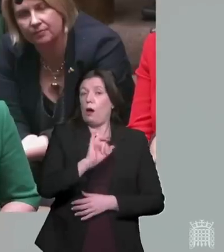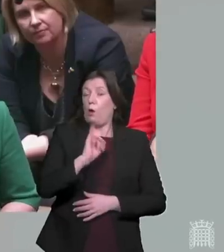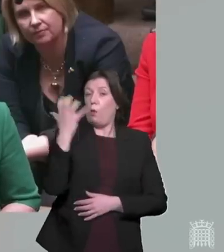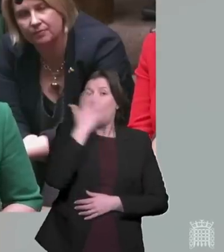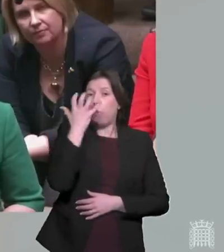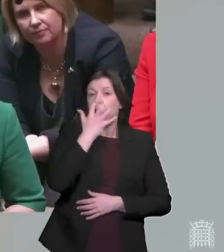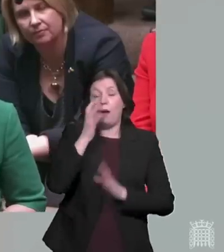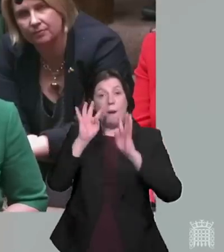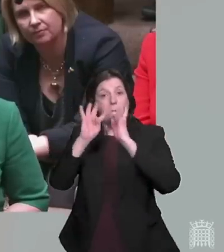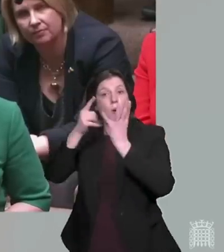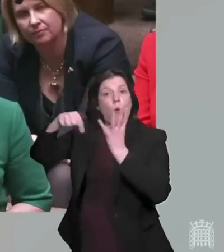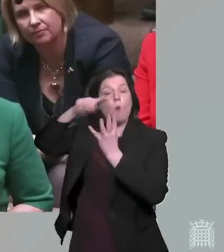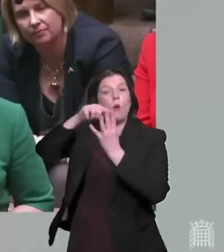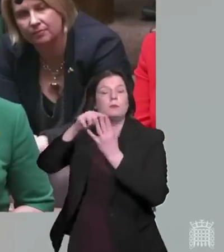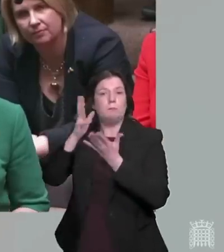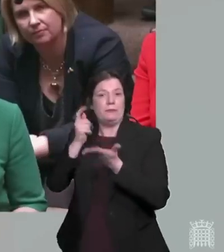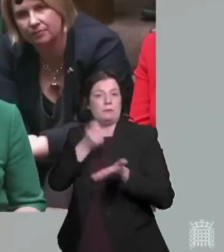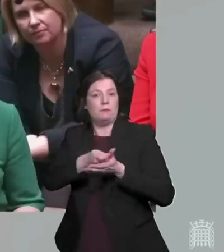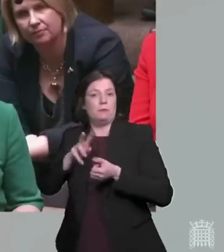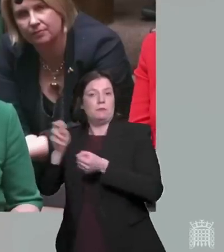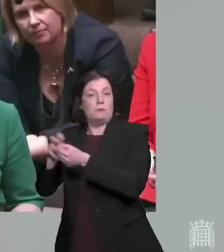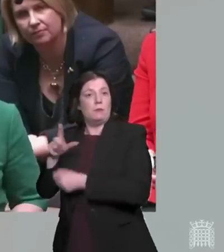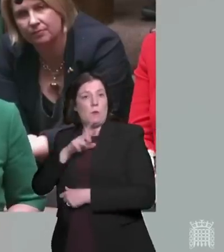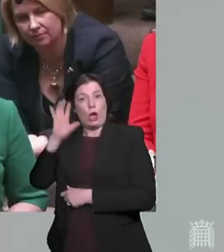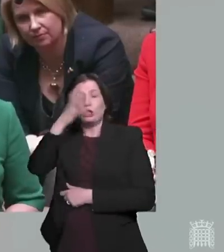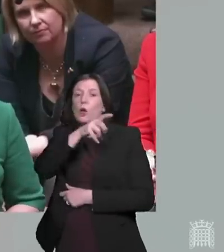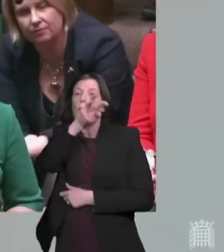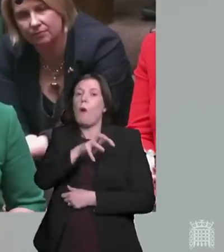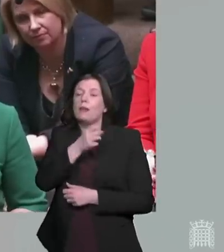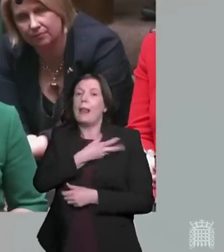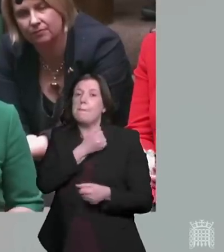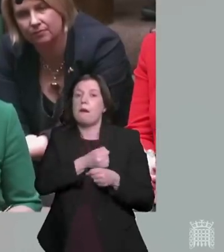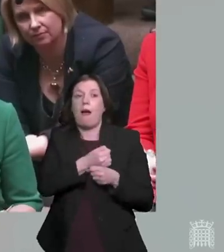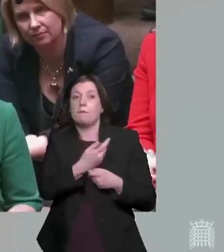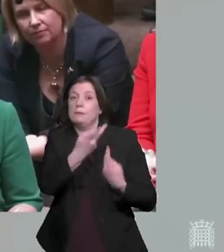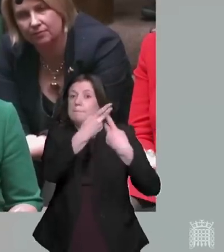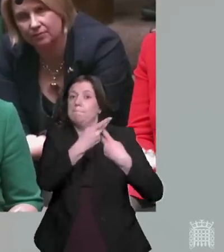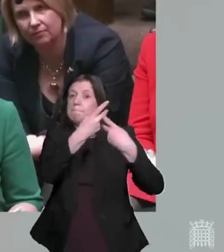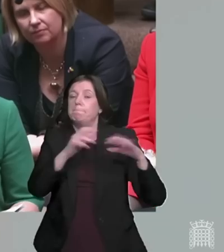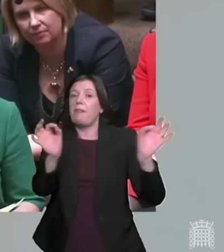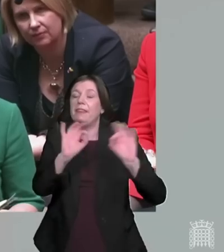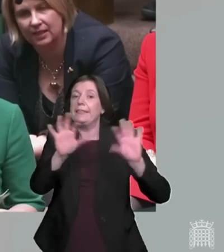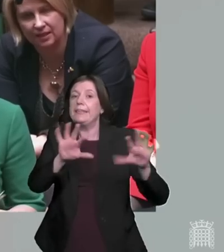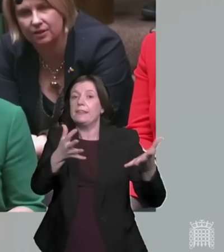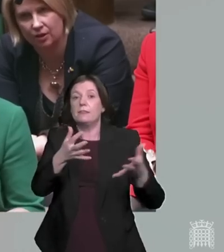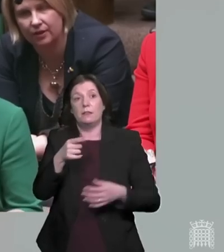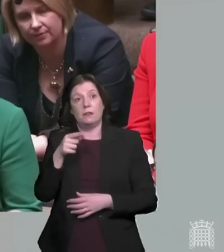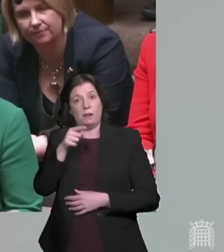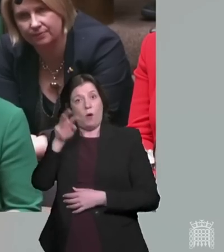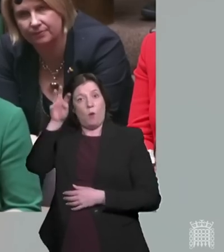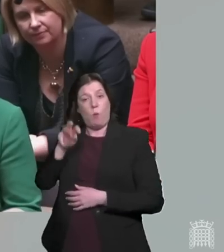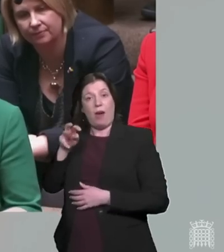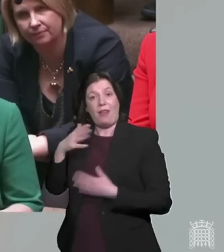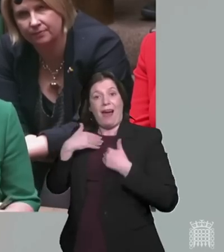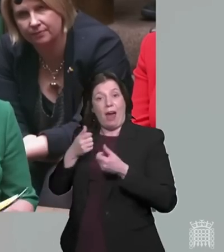masse as they no longer have faith in the Welsh Labour government. Yet on a call earlier this week, the Welsh Health